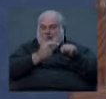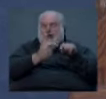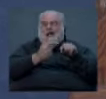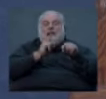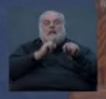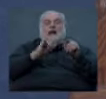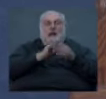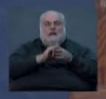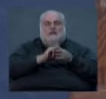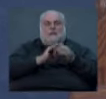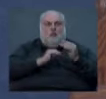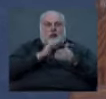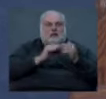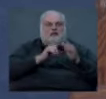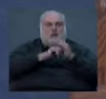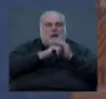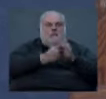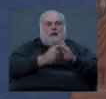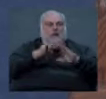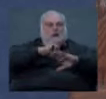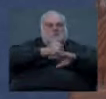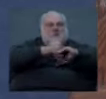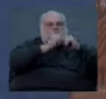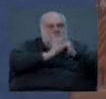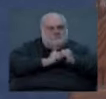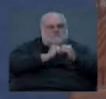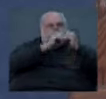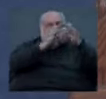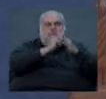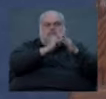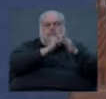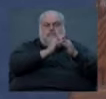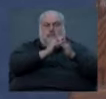up with. A good example that everybody can see is